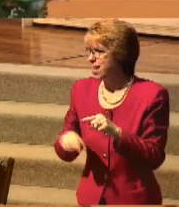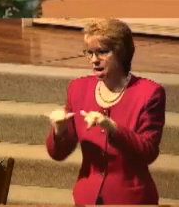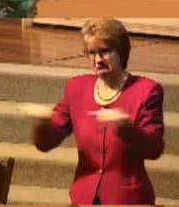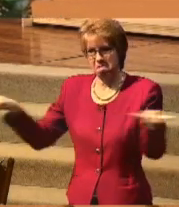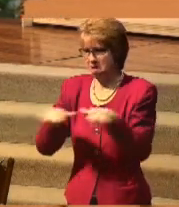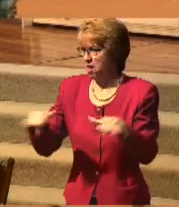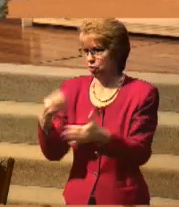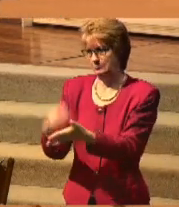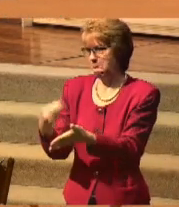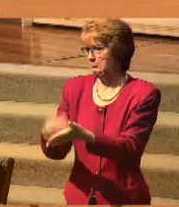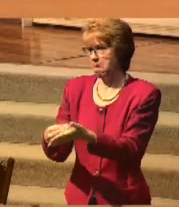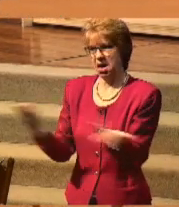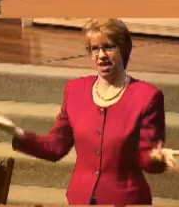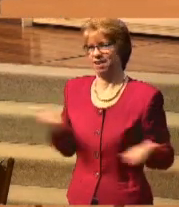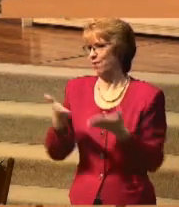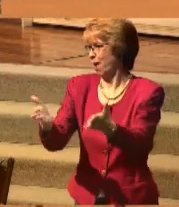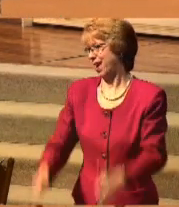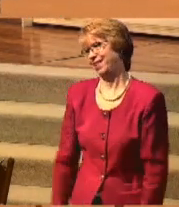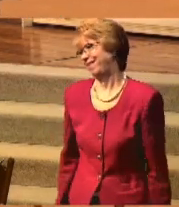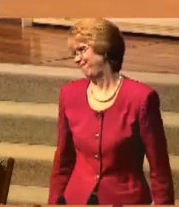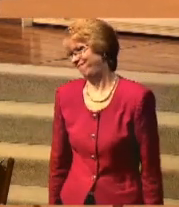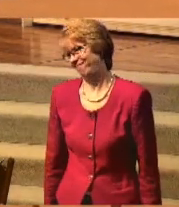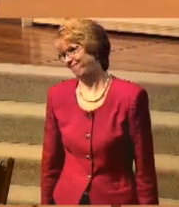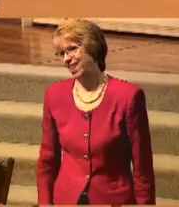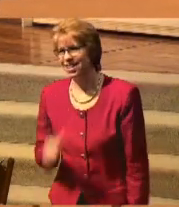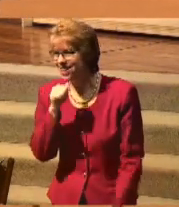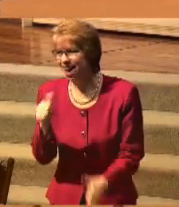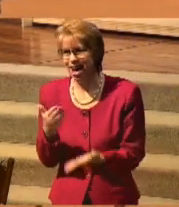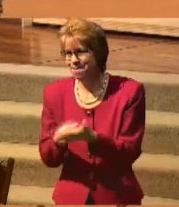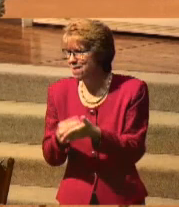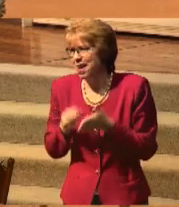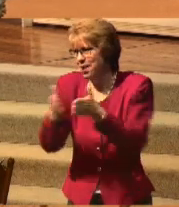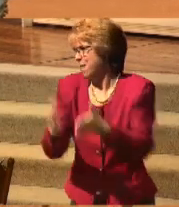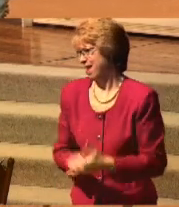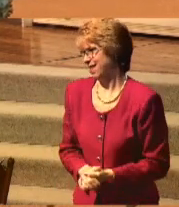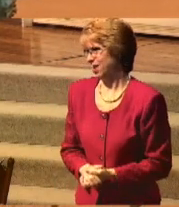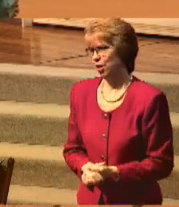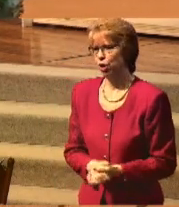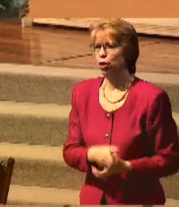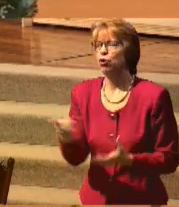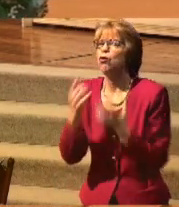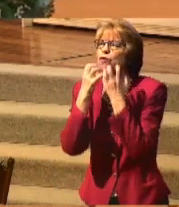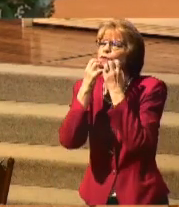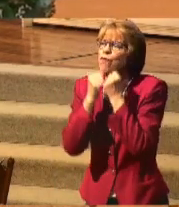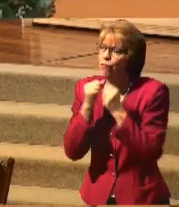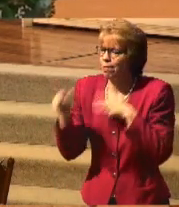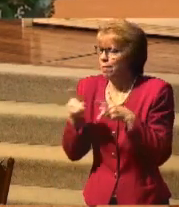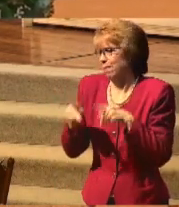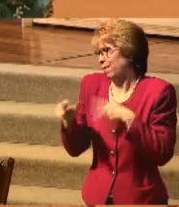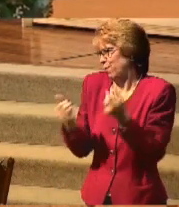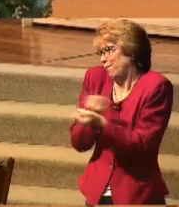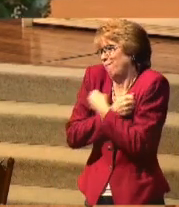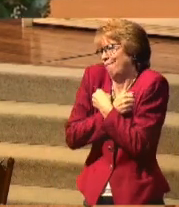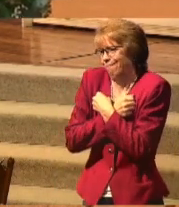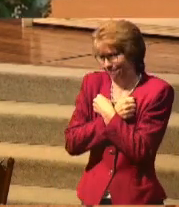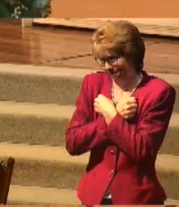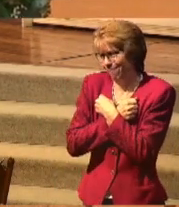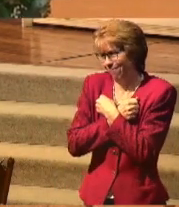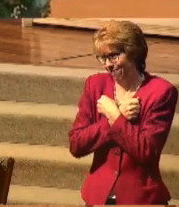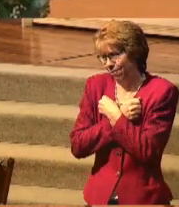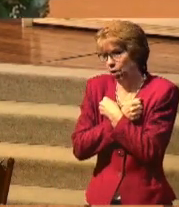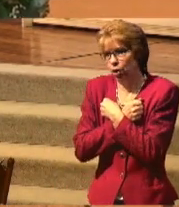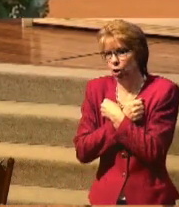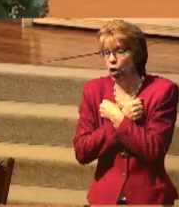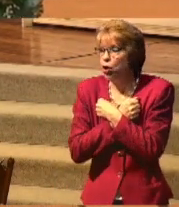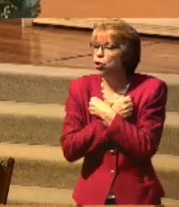and cents. You cherish the ones that you love. You'll be surprised how much love comes back to you. That's not why